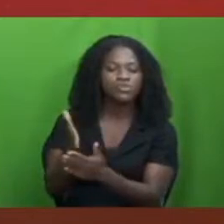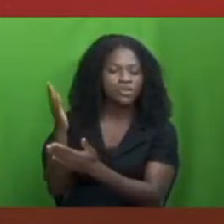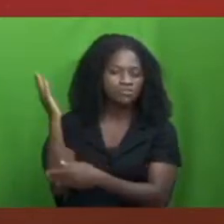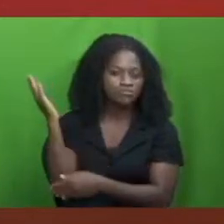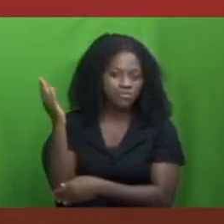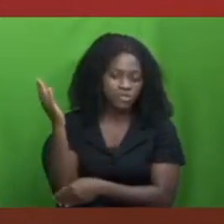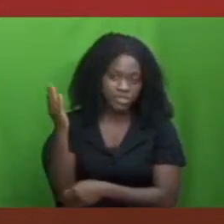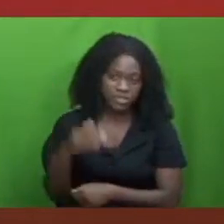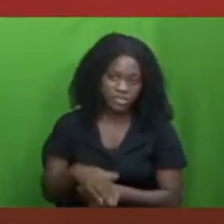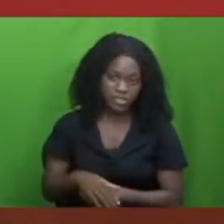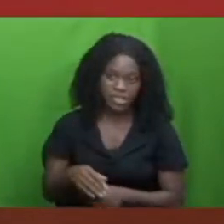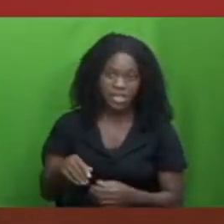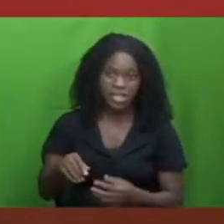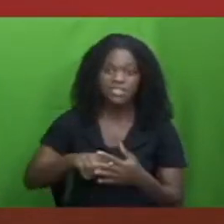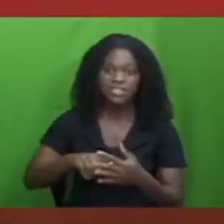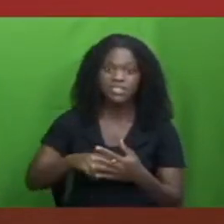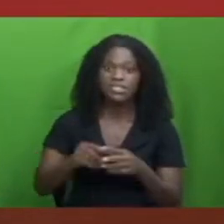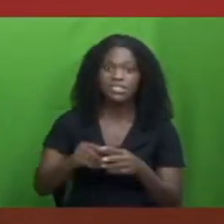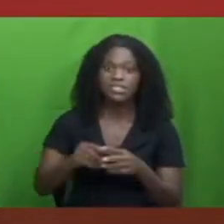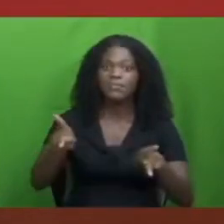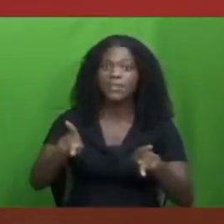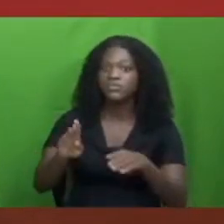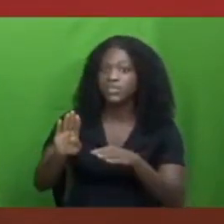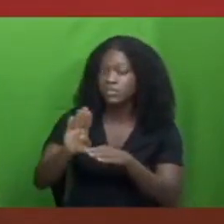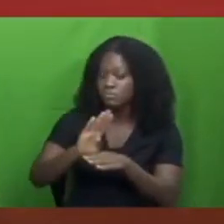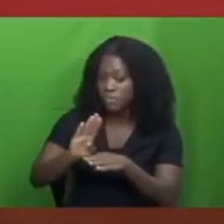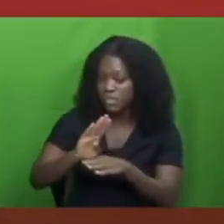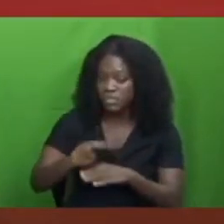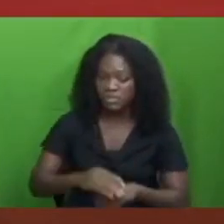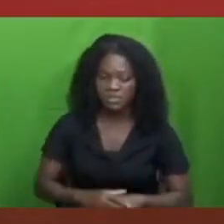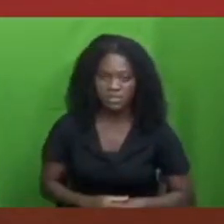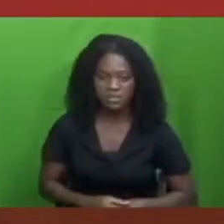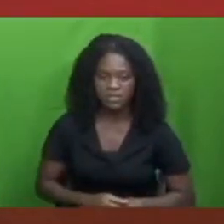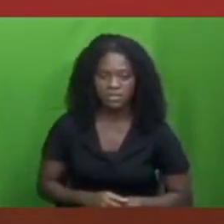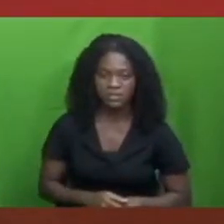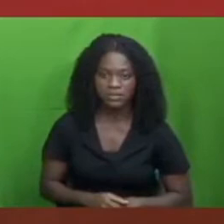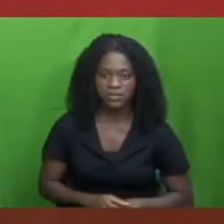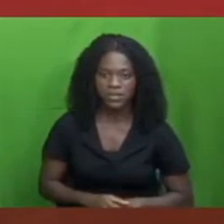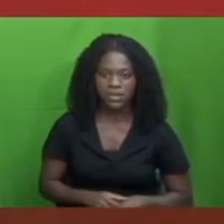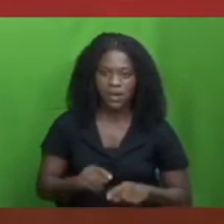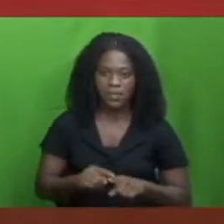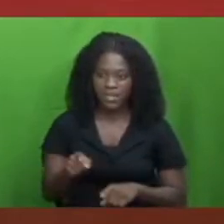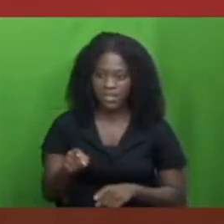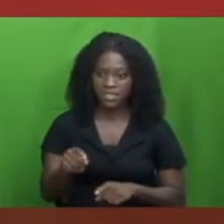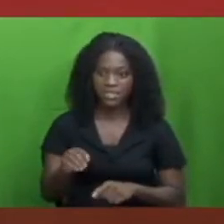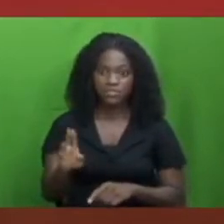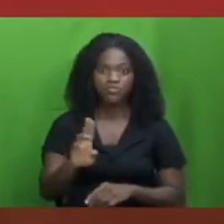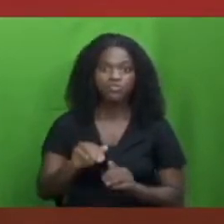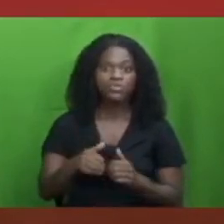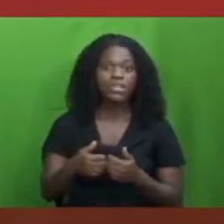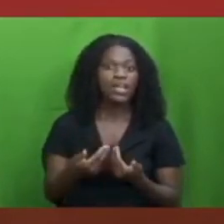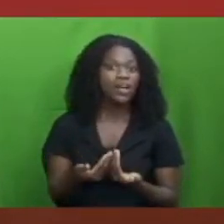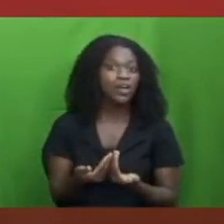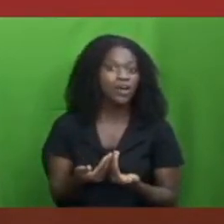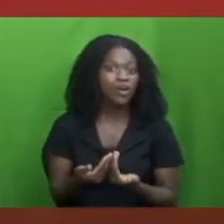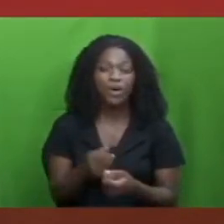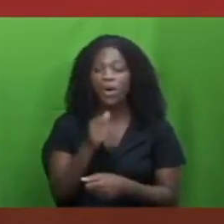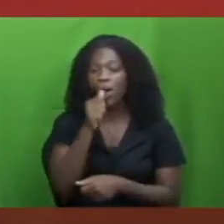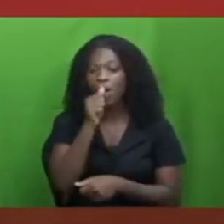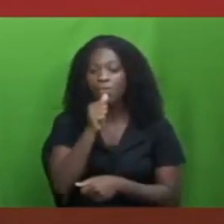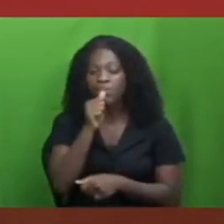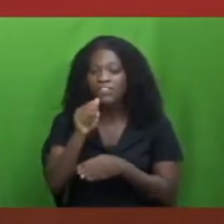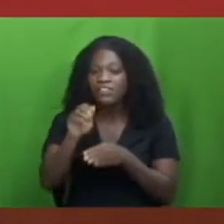there. And it will have to be laid as papers for presentation, that is at the commencement of